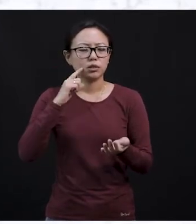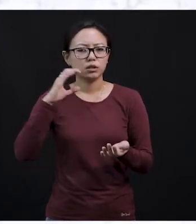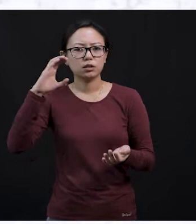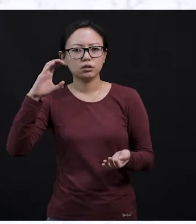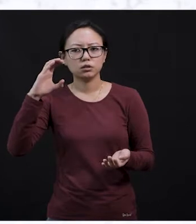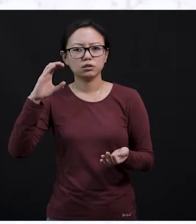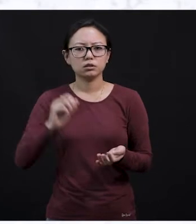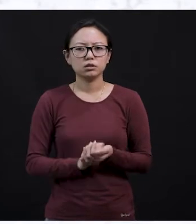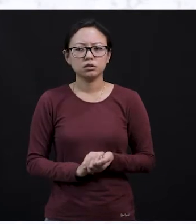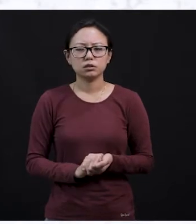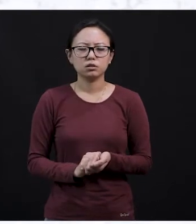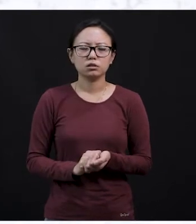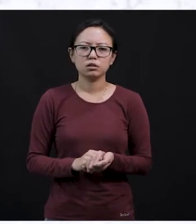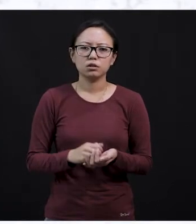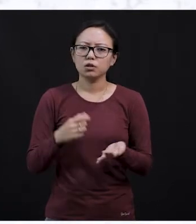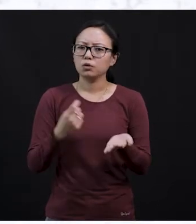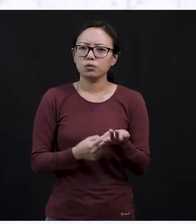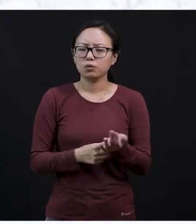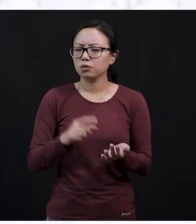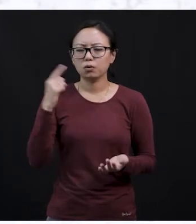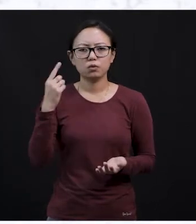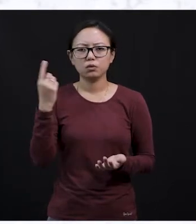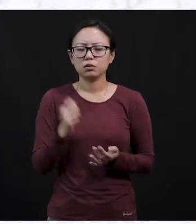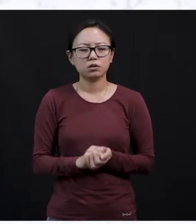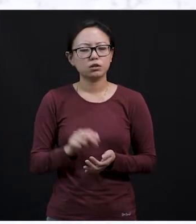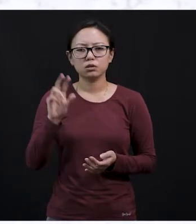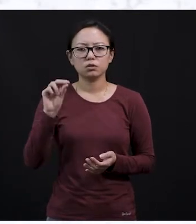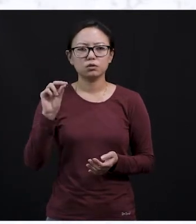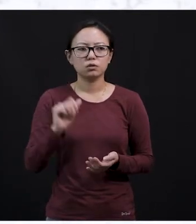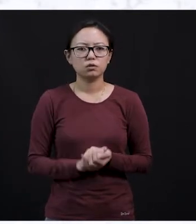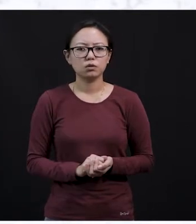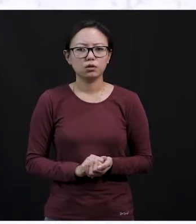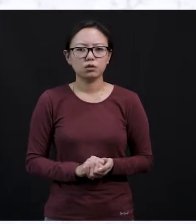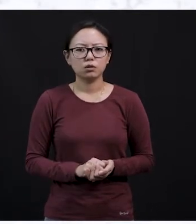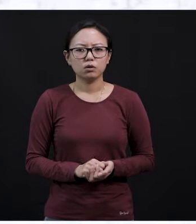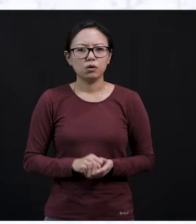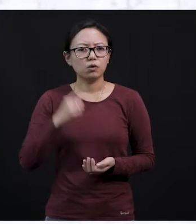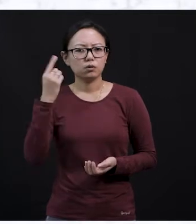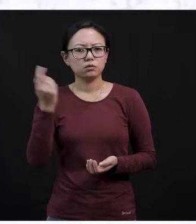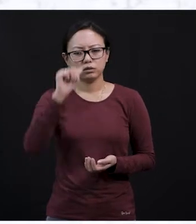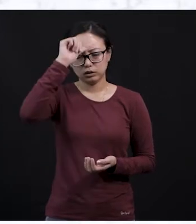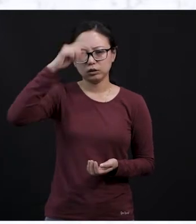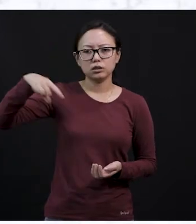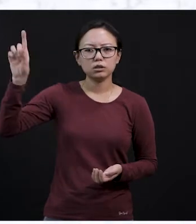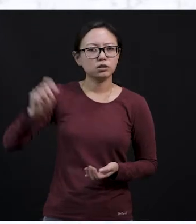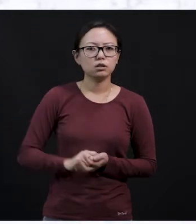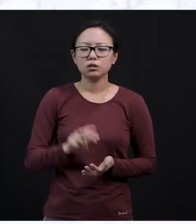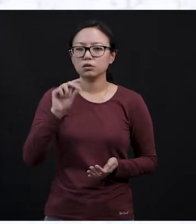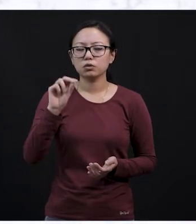were also other countries they went to and they conquered and they started ruling it.